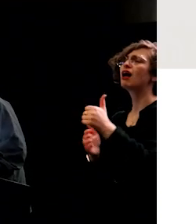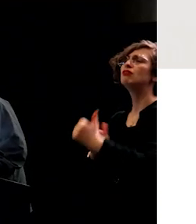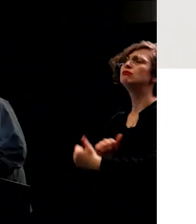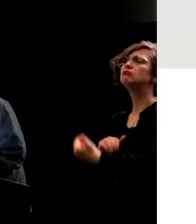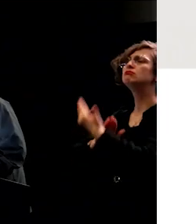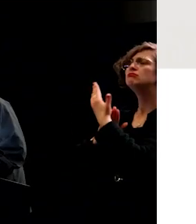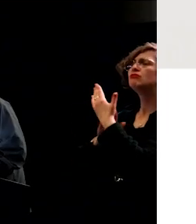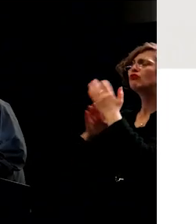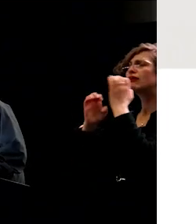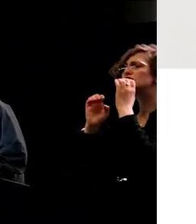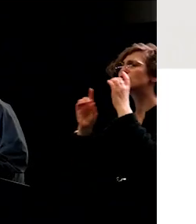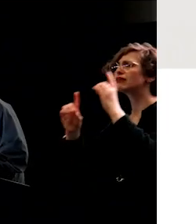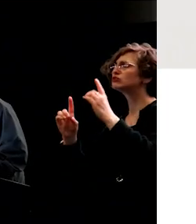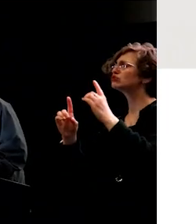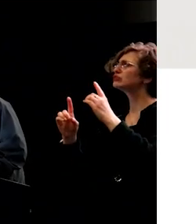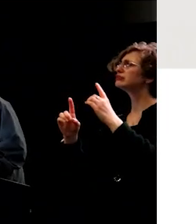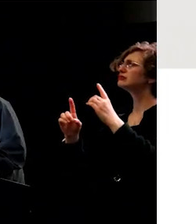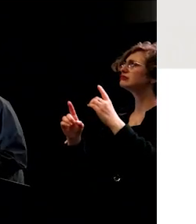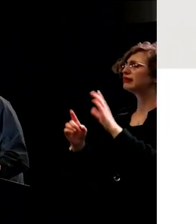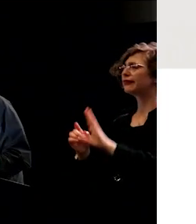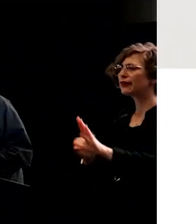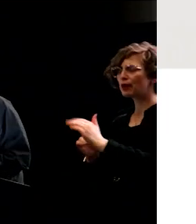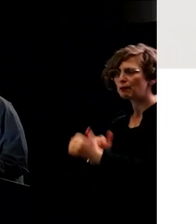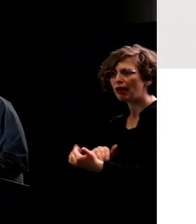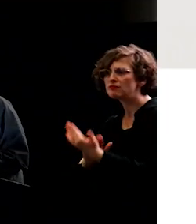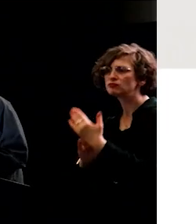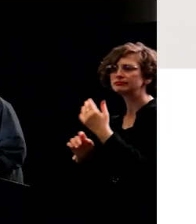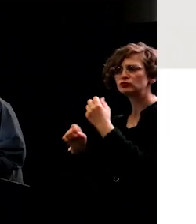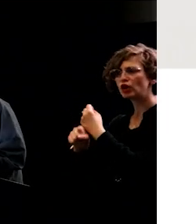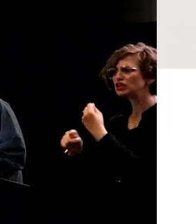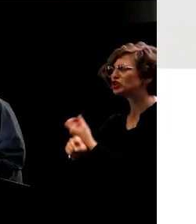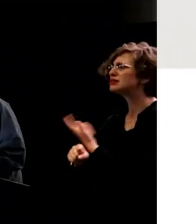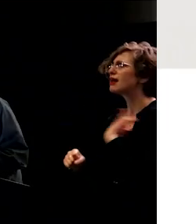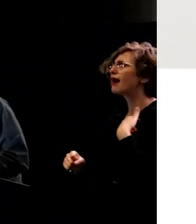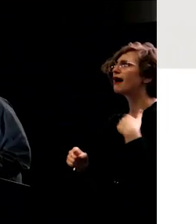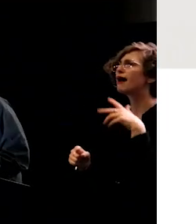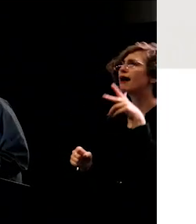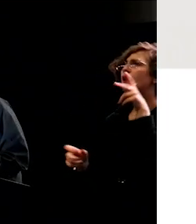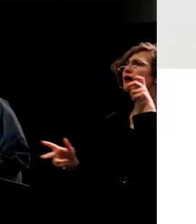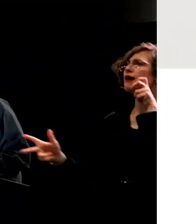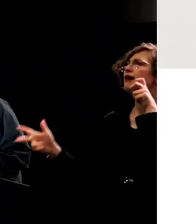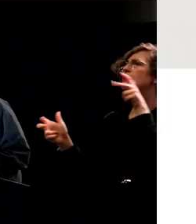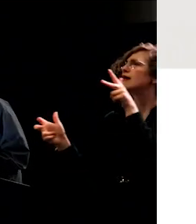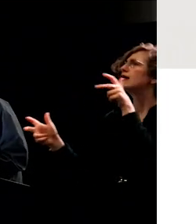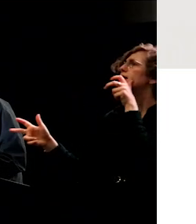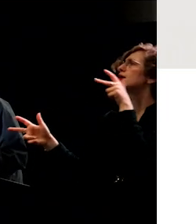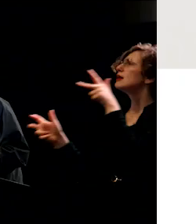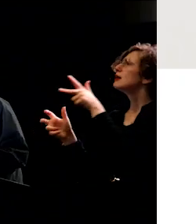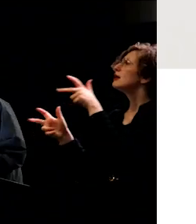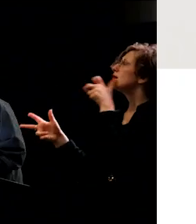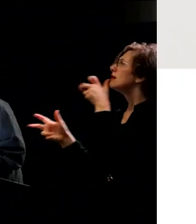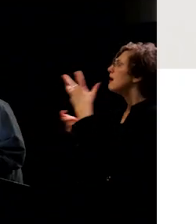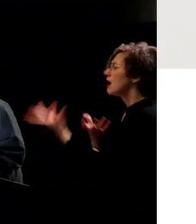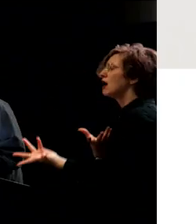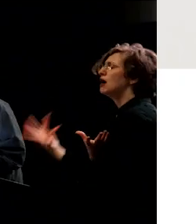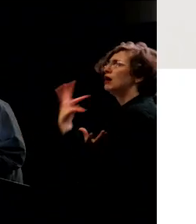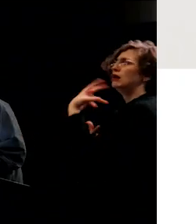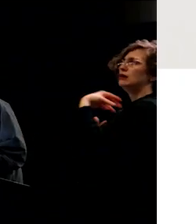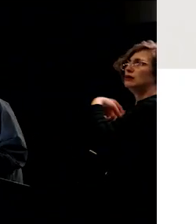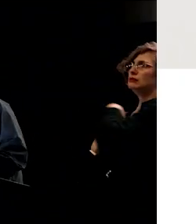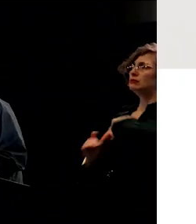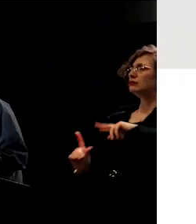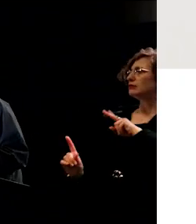methods and strategies, and I just get to consume, and then I get to take that information